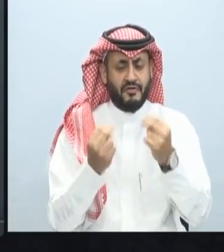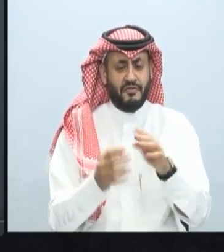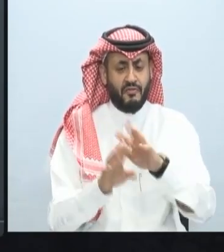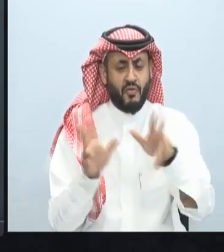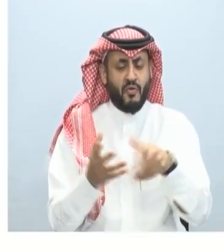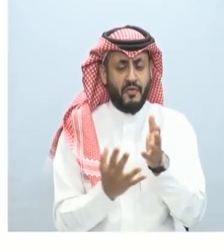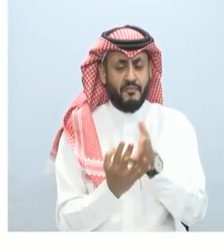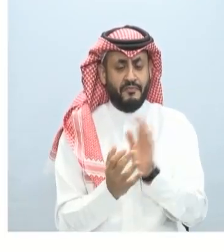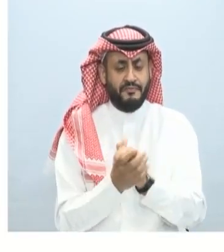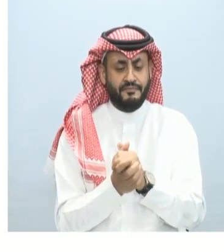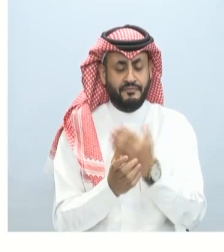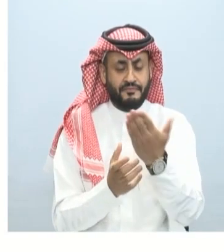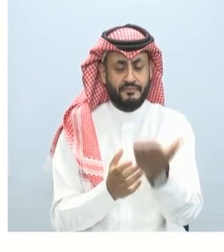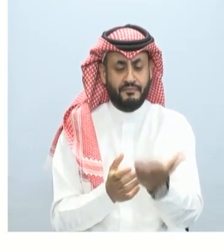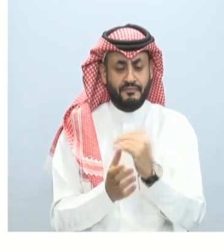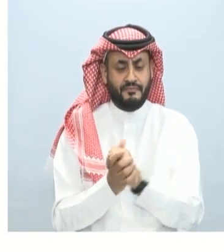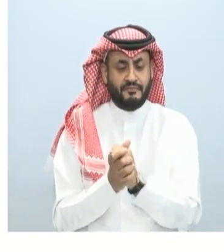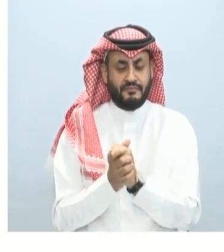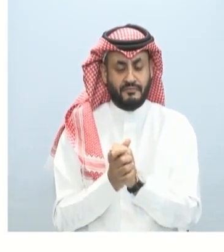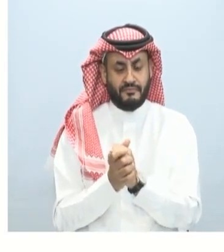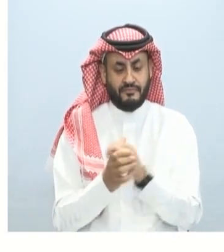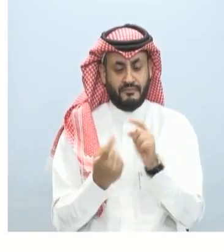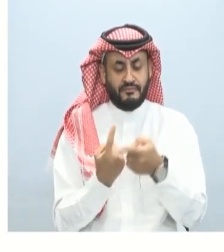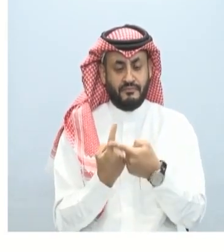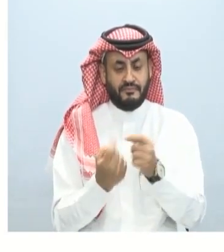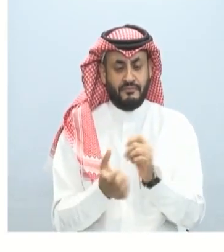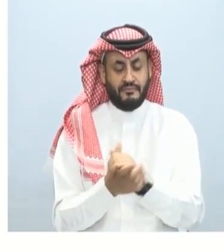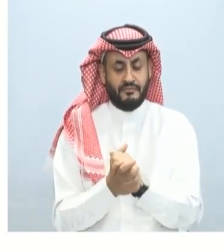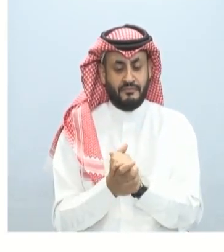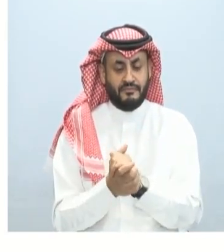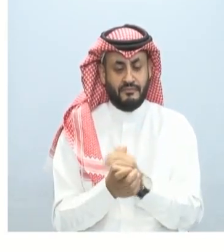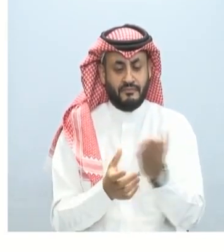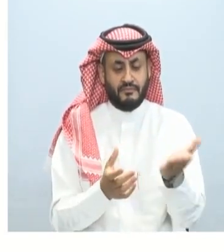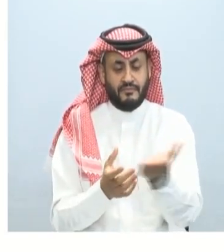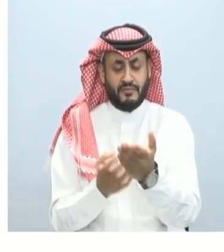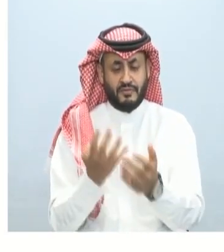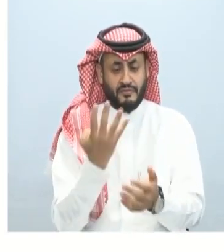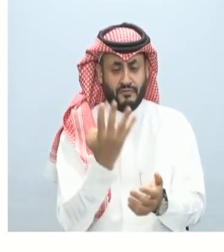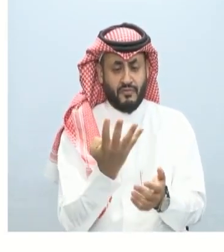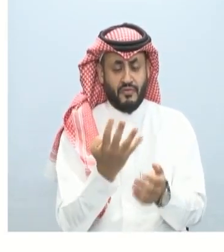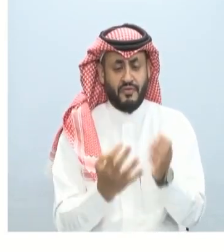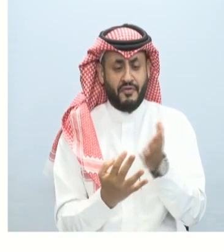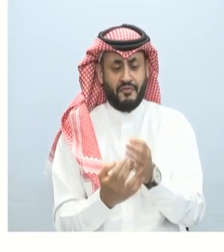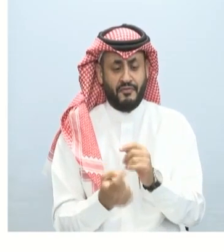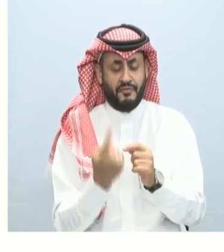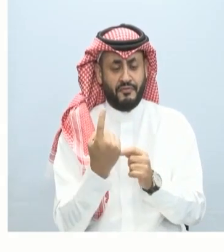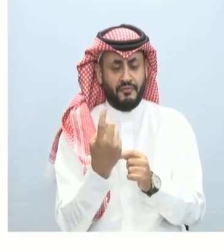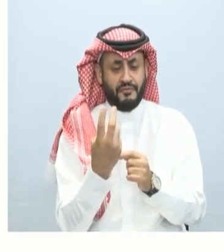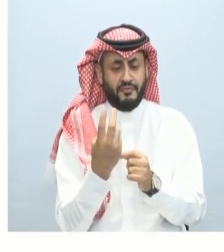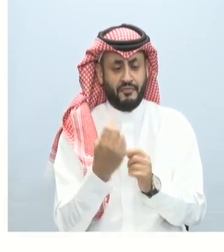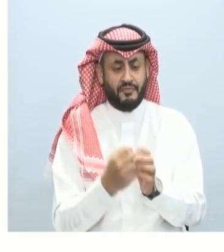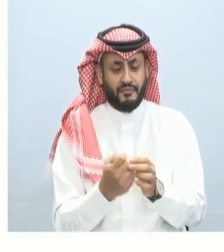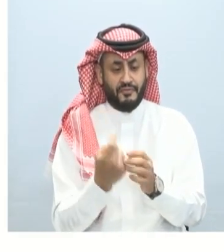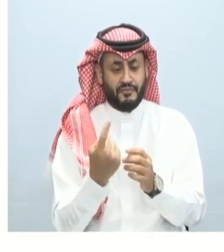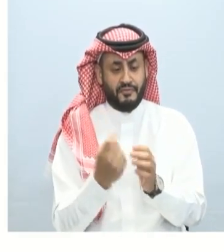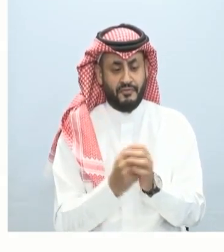our units. So let's start. Now first of all, we have our units. You can see that we have unit 1, 2 is better